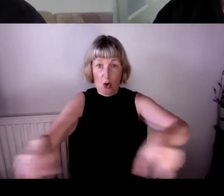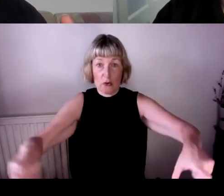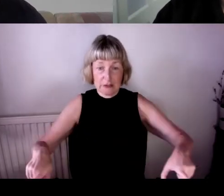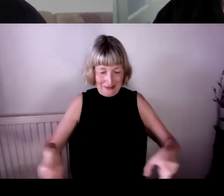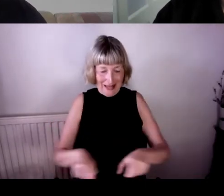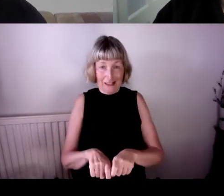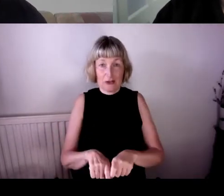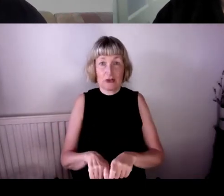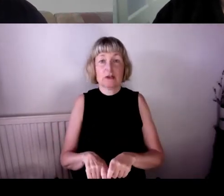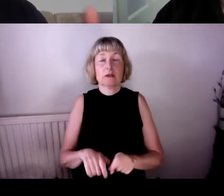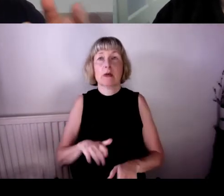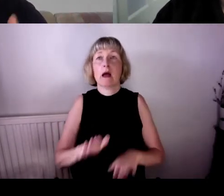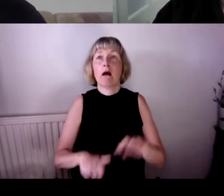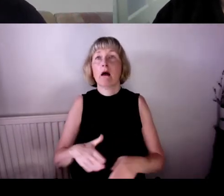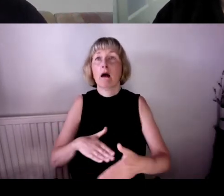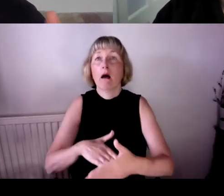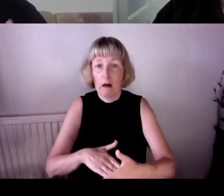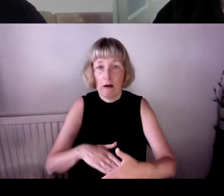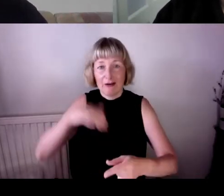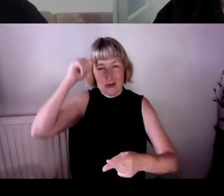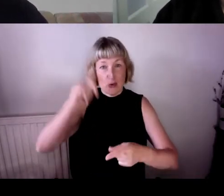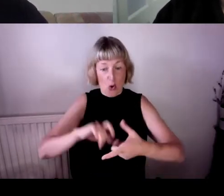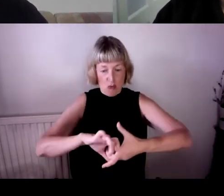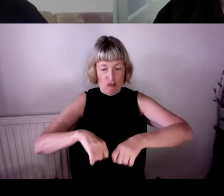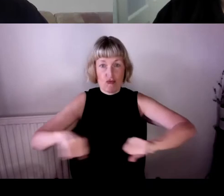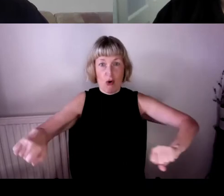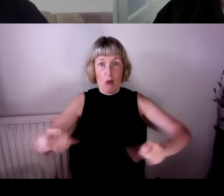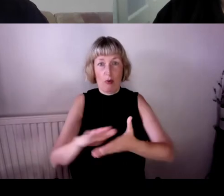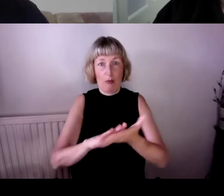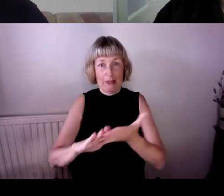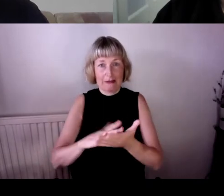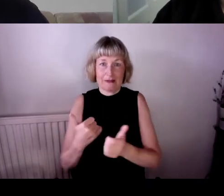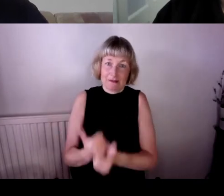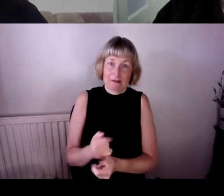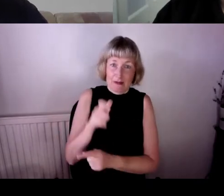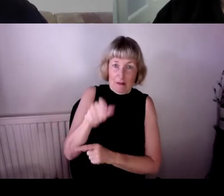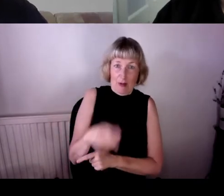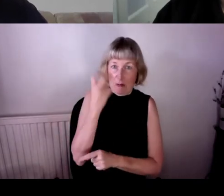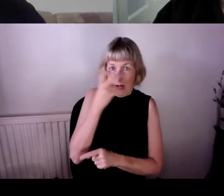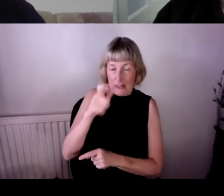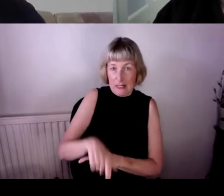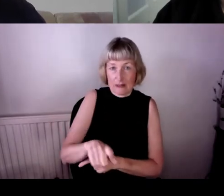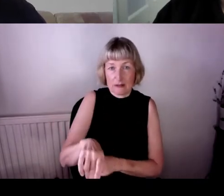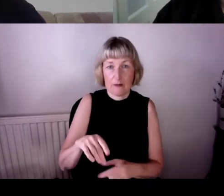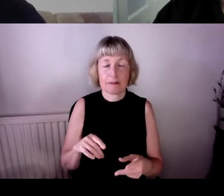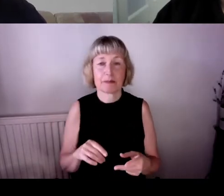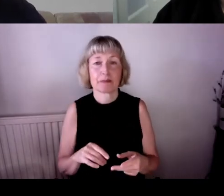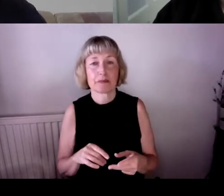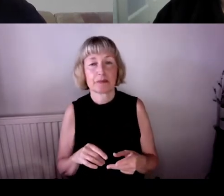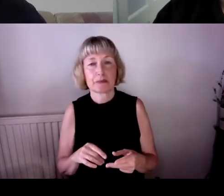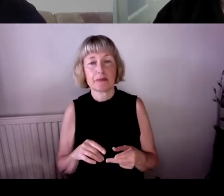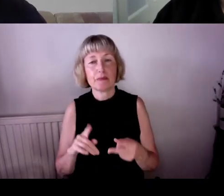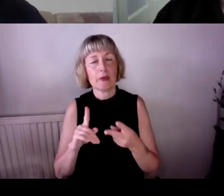things that are done in collaboration with their blind actors. they did a thing called flight paths. I'm